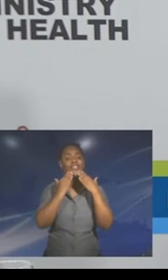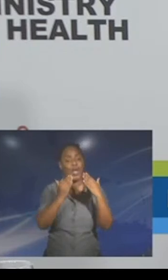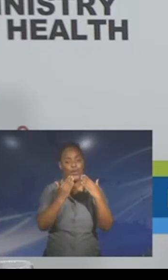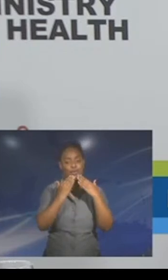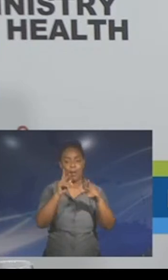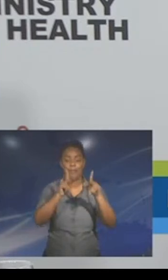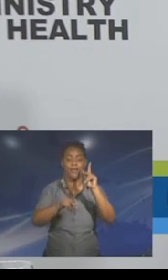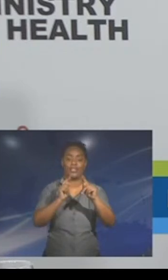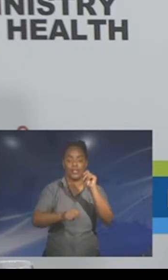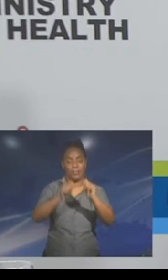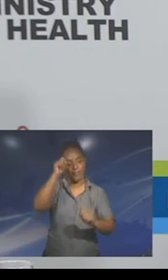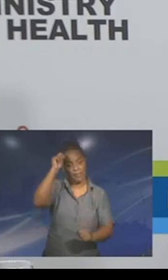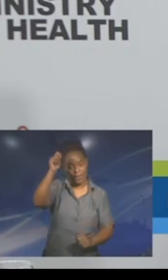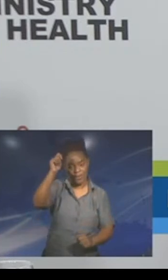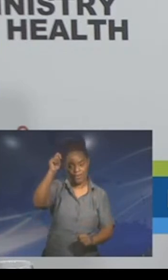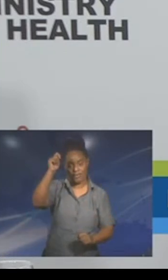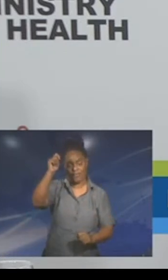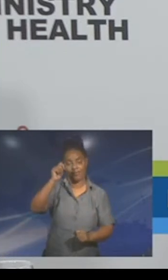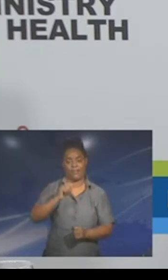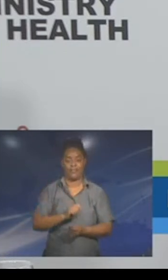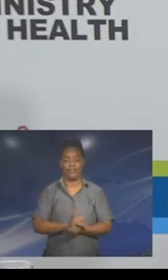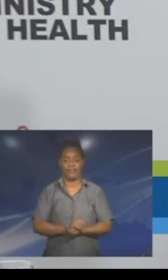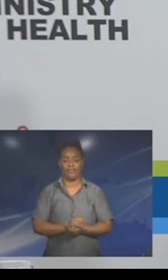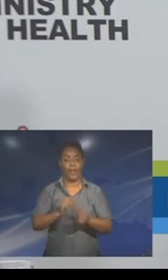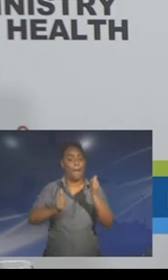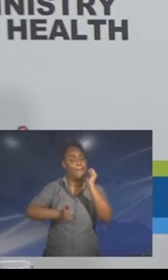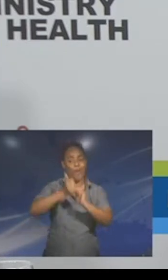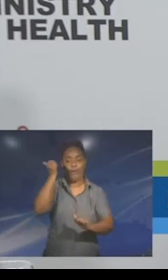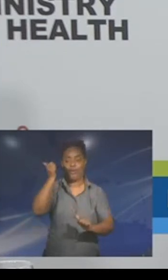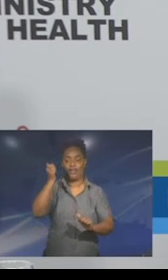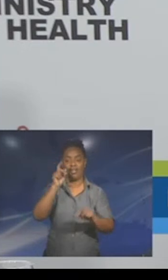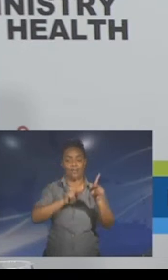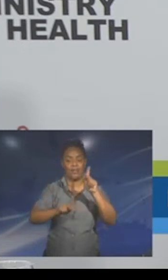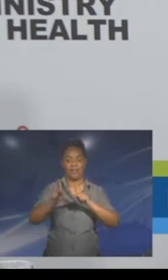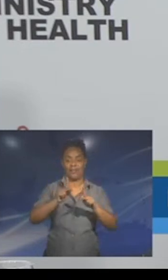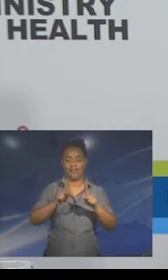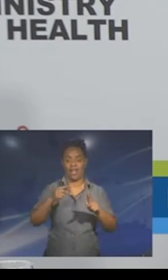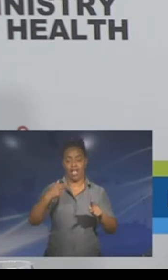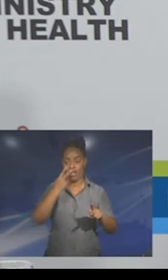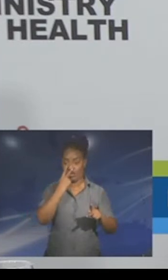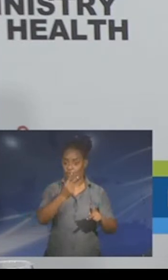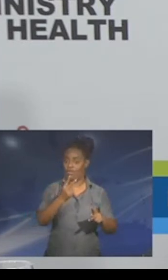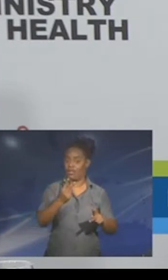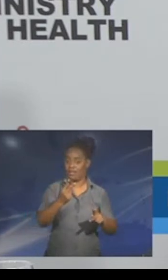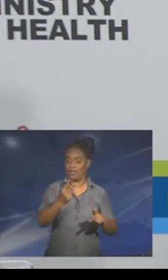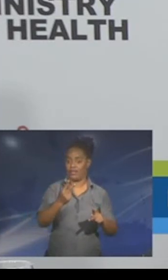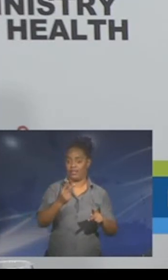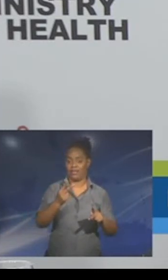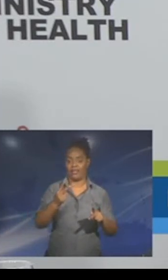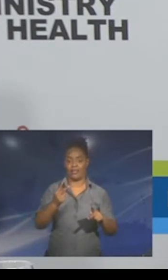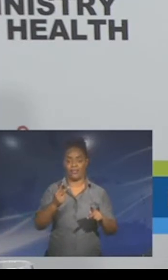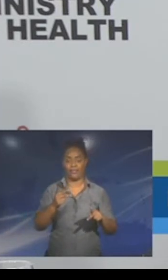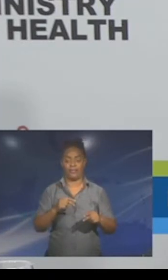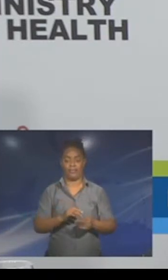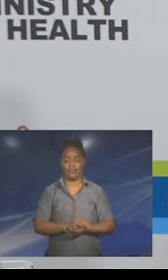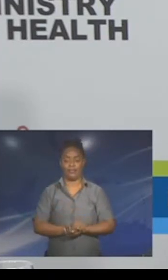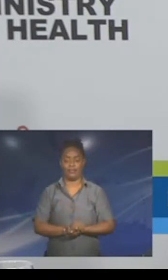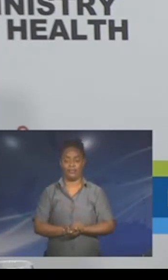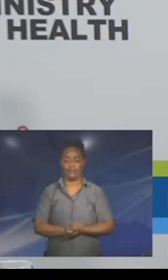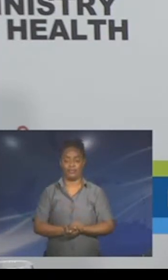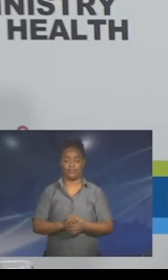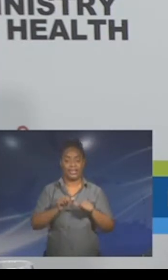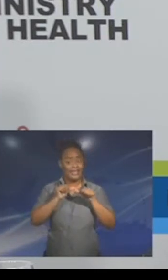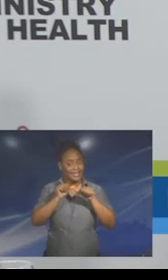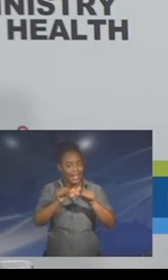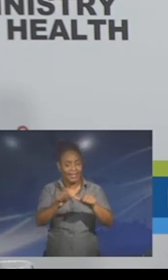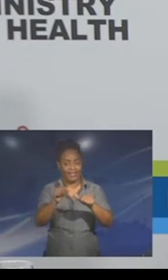and Tobago for the majority of people I have seen, very anecdotal and unscientific research